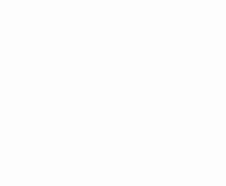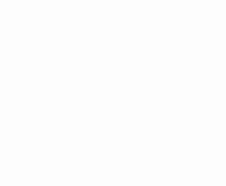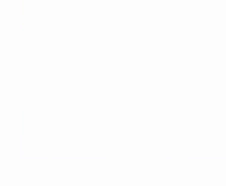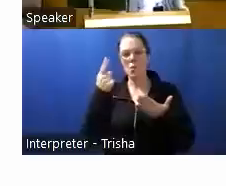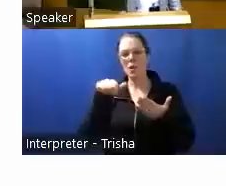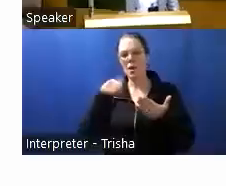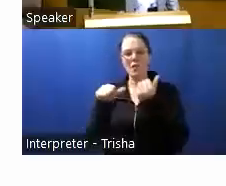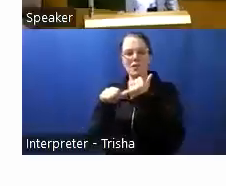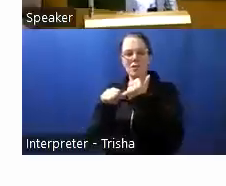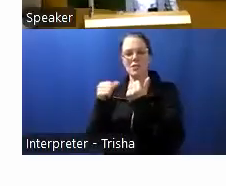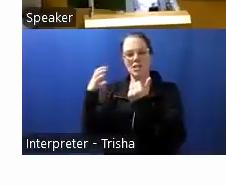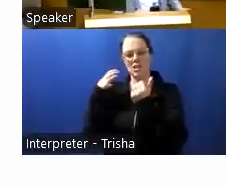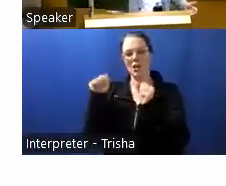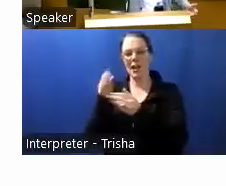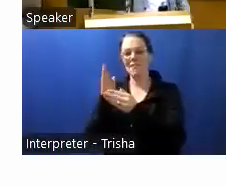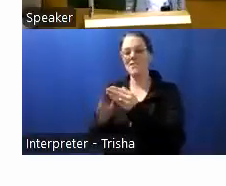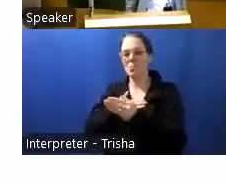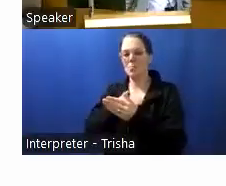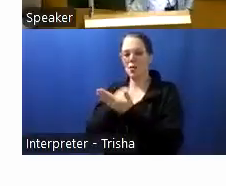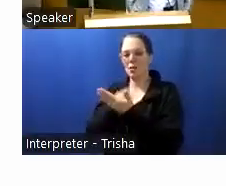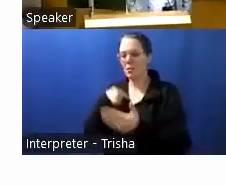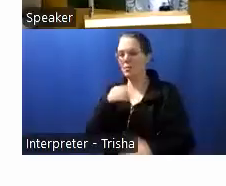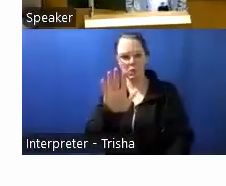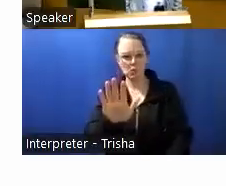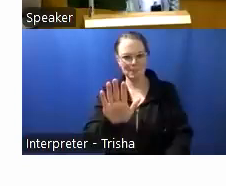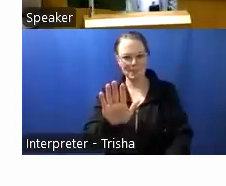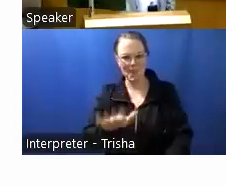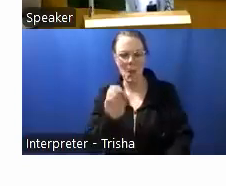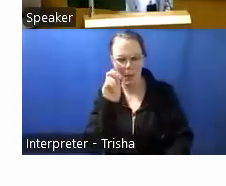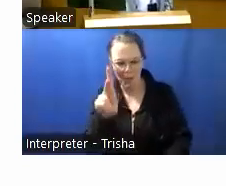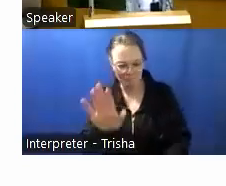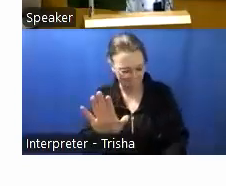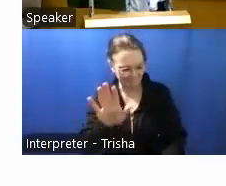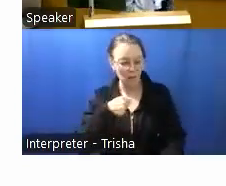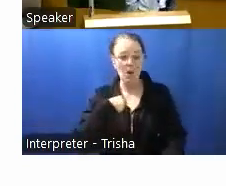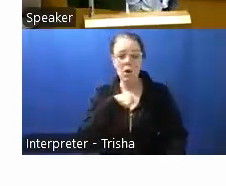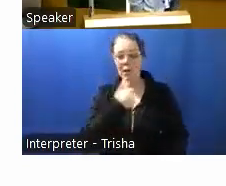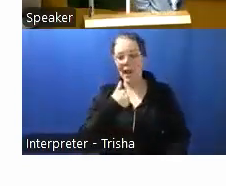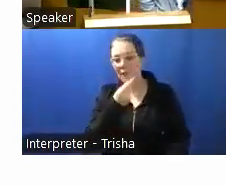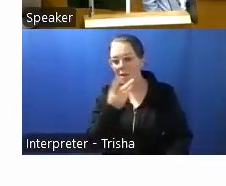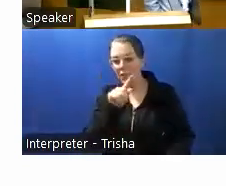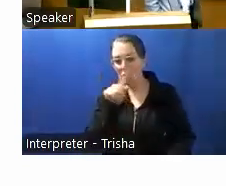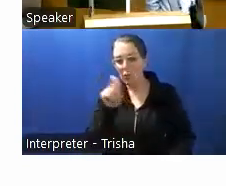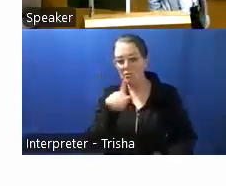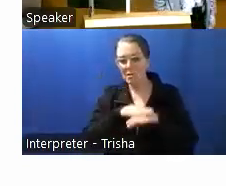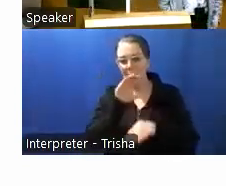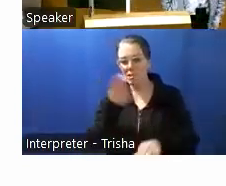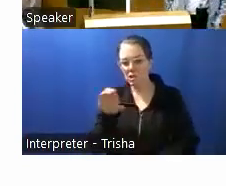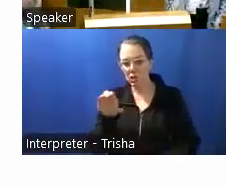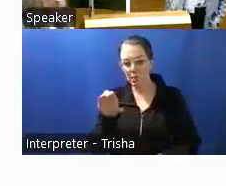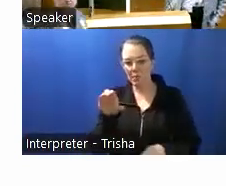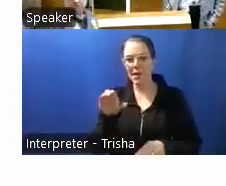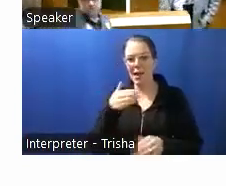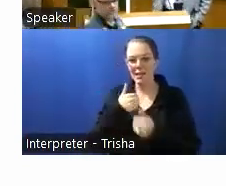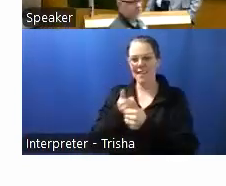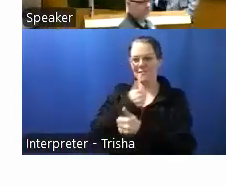my courses for me. Okay. If people like it that much. We do have a few questions coming in on Zoom as I elegantly sidestep the My Path